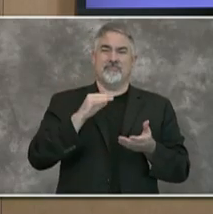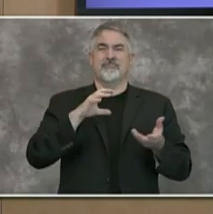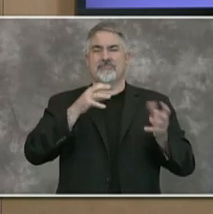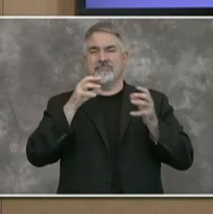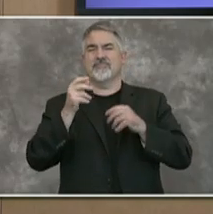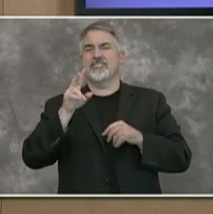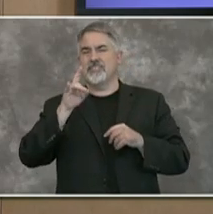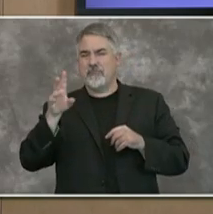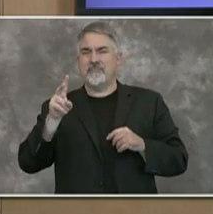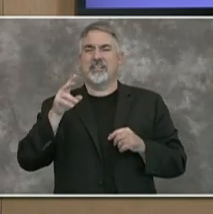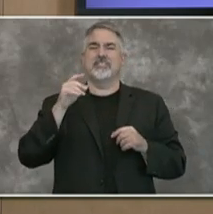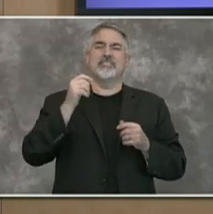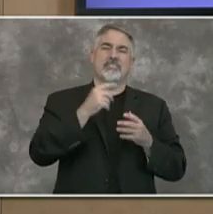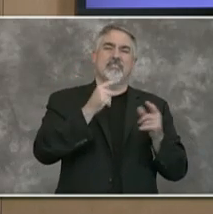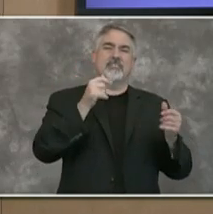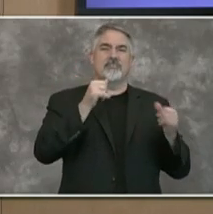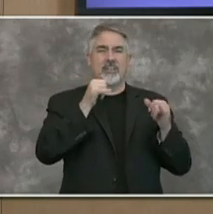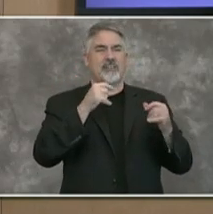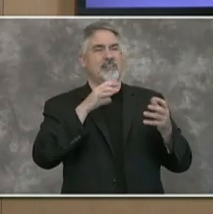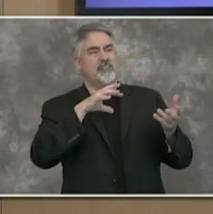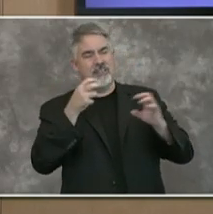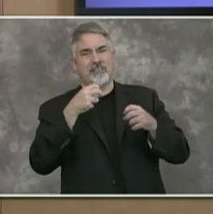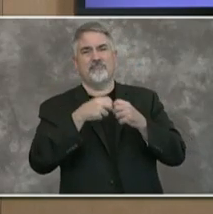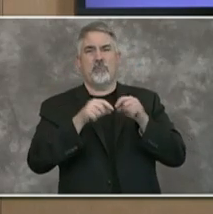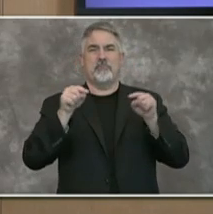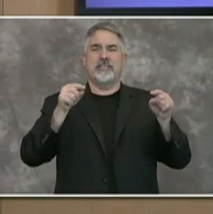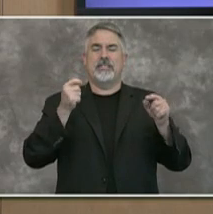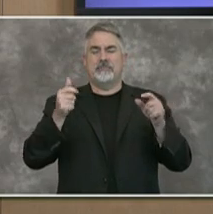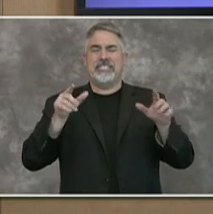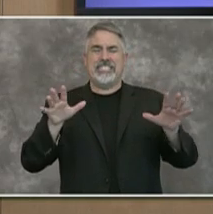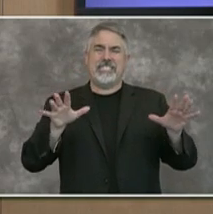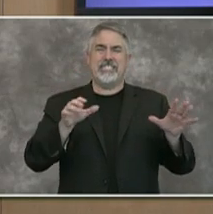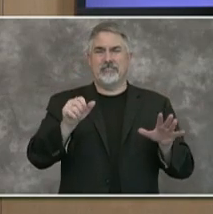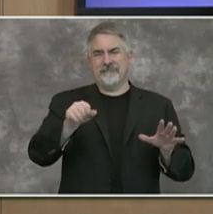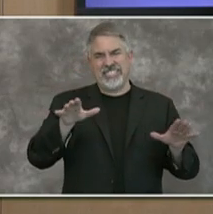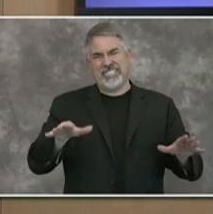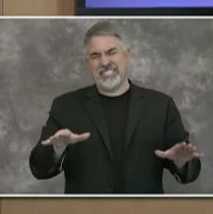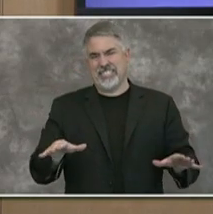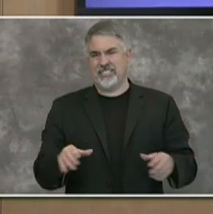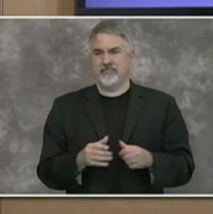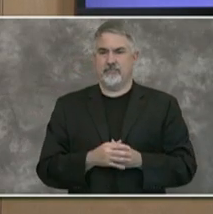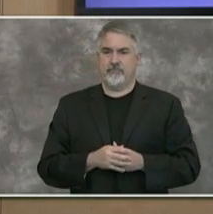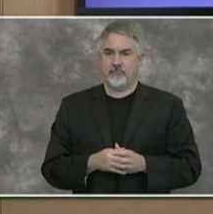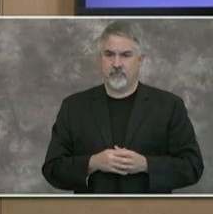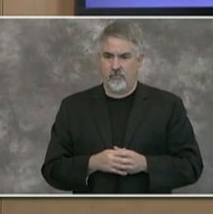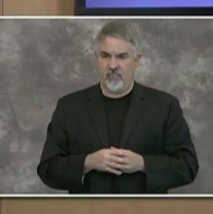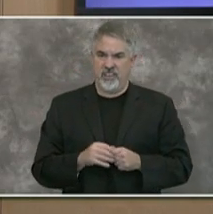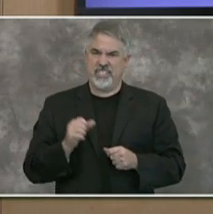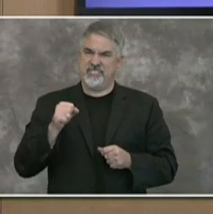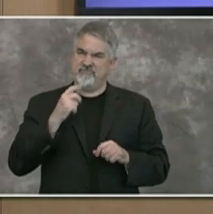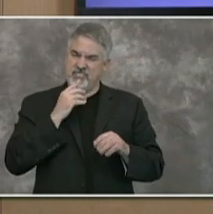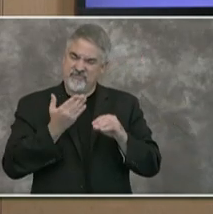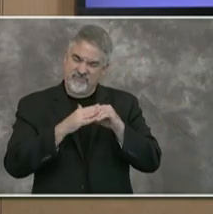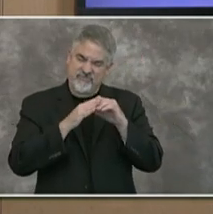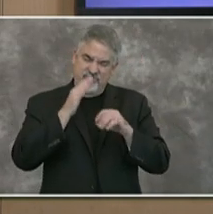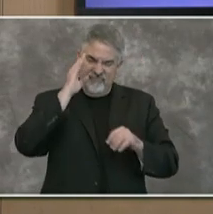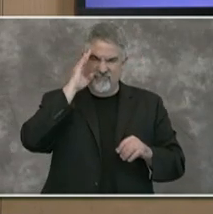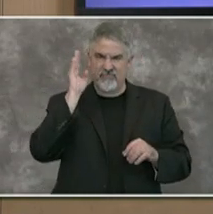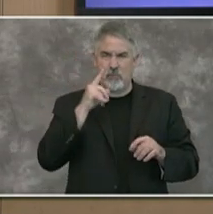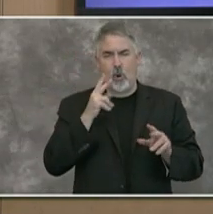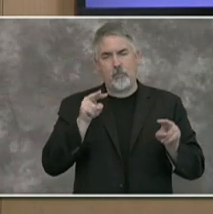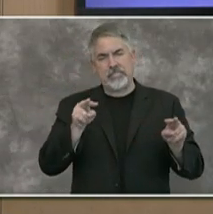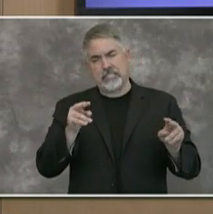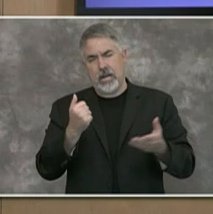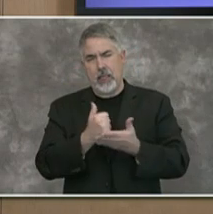alcohol abuse we can see. But we're very mindful of the potential risk of increase, and we are taking a number of steps to